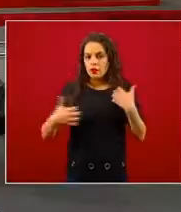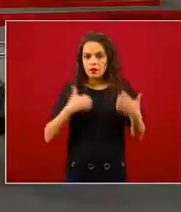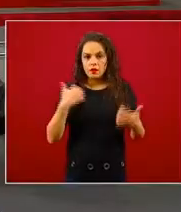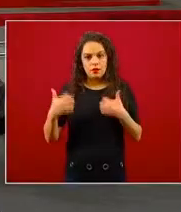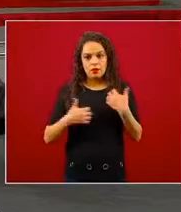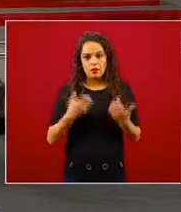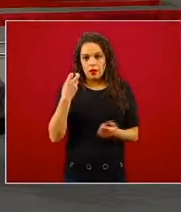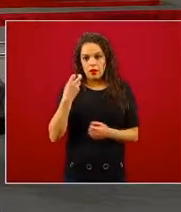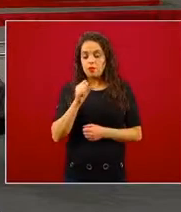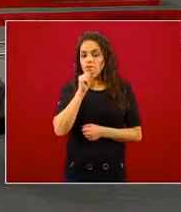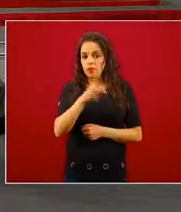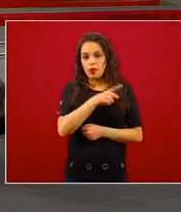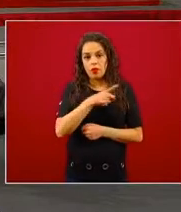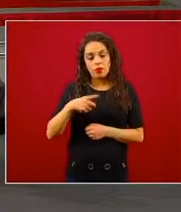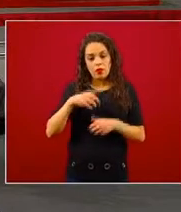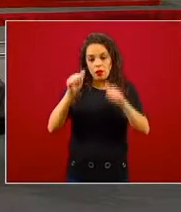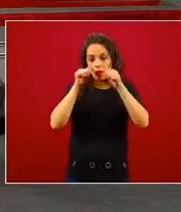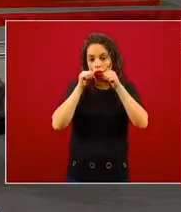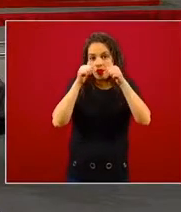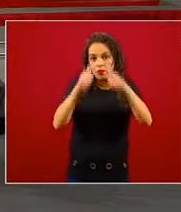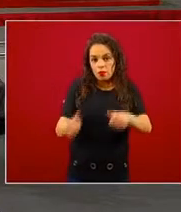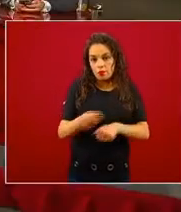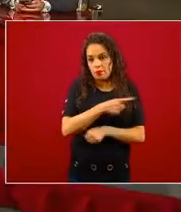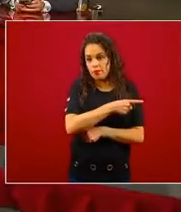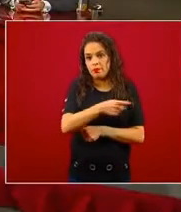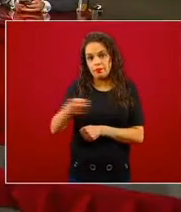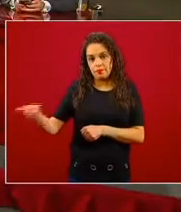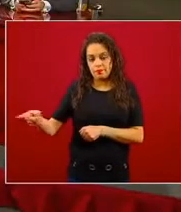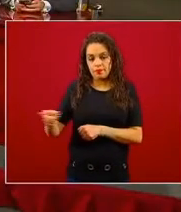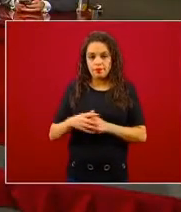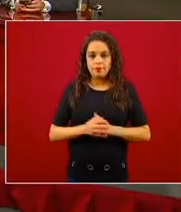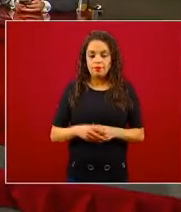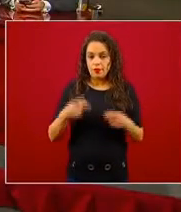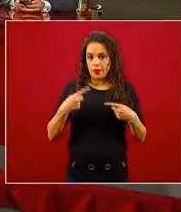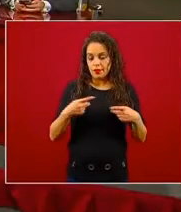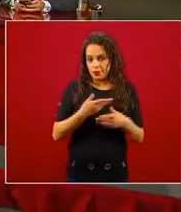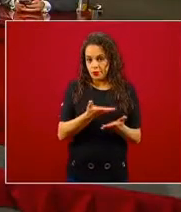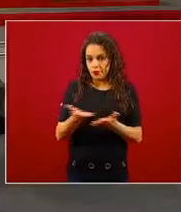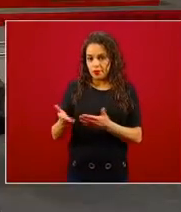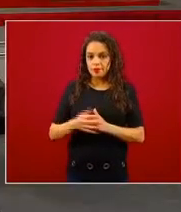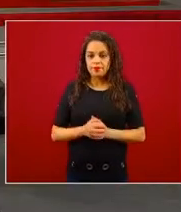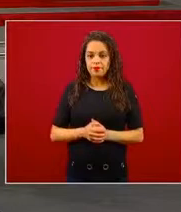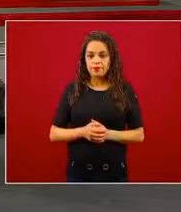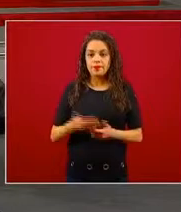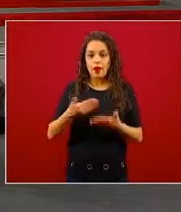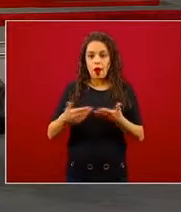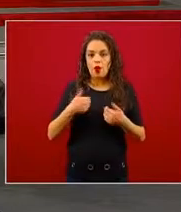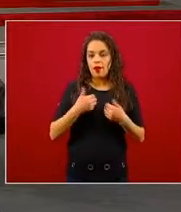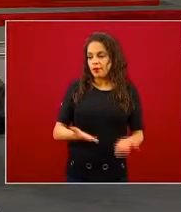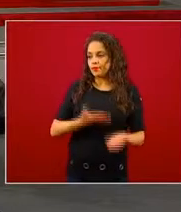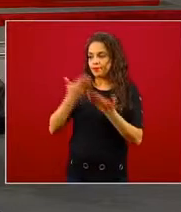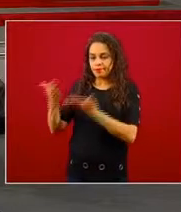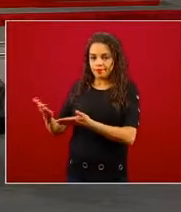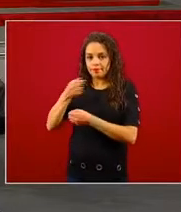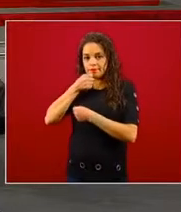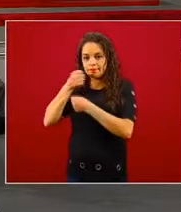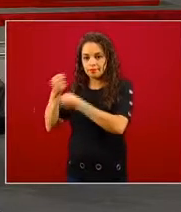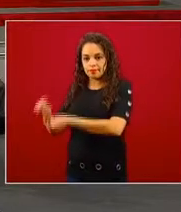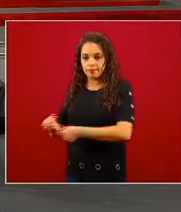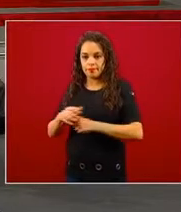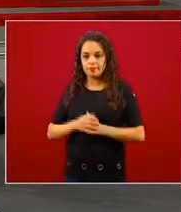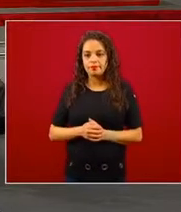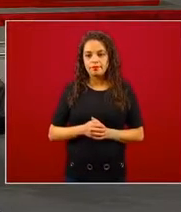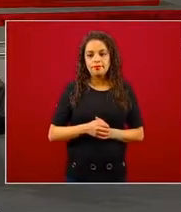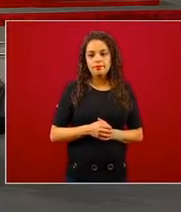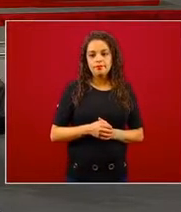And of course, they're going through a lot of stress. And so we ask that you pay attention and take